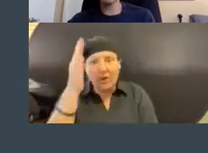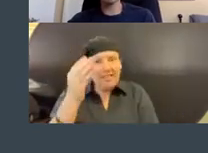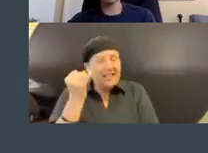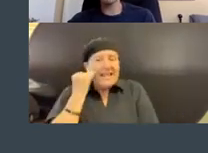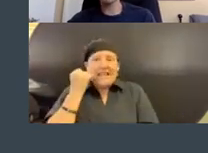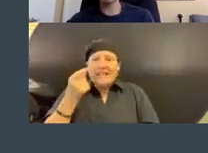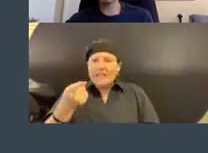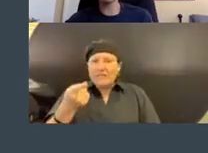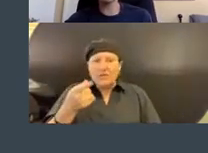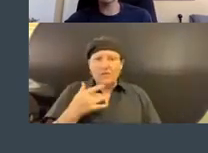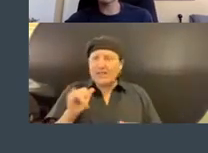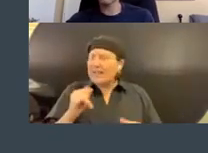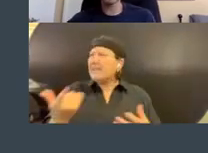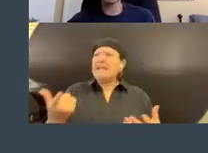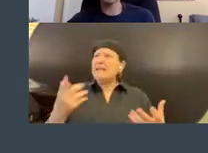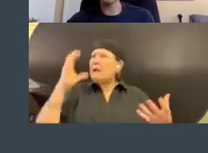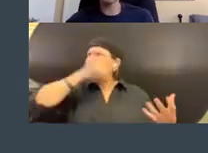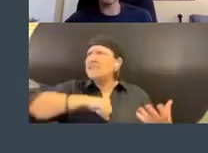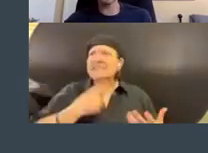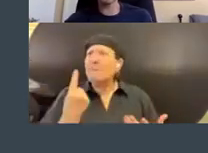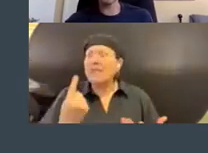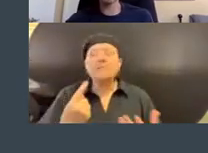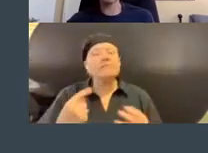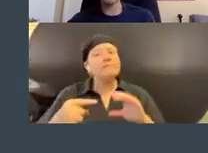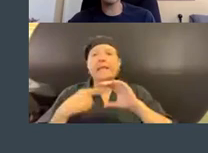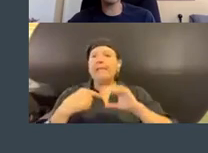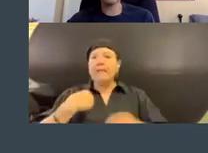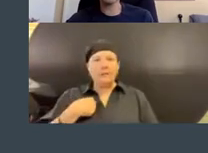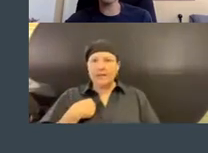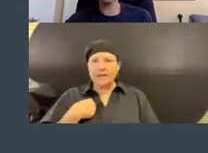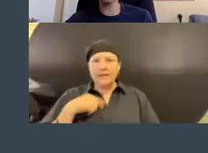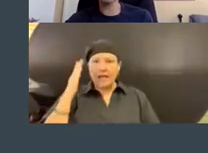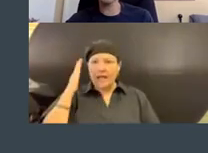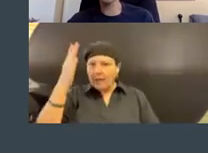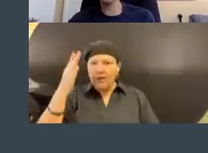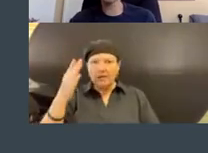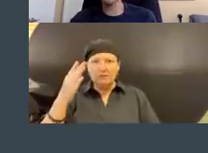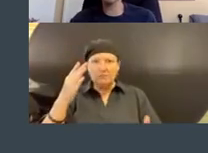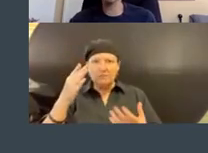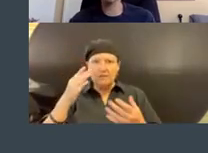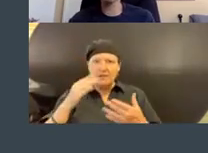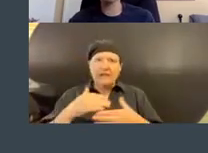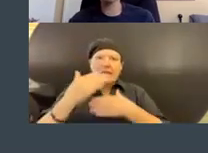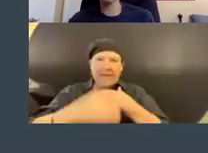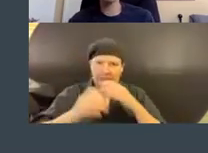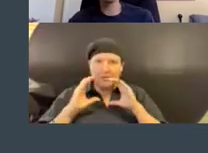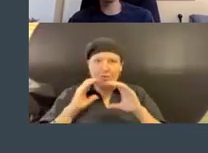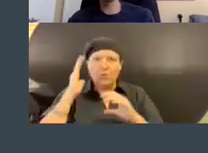some missing information, again, just shoot me an email, and then I will try to highlight that in the next communication that comes out.